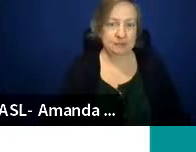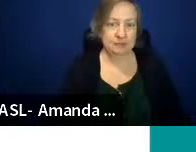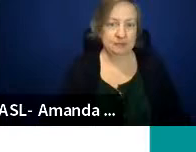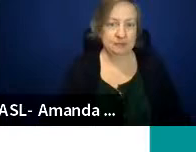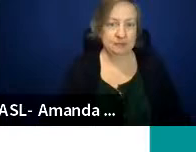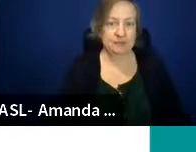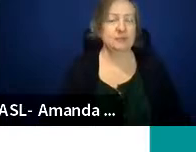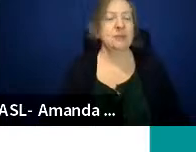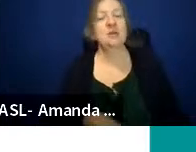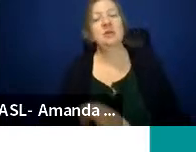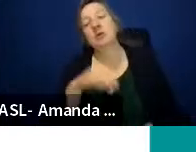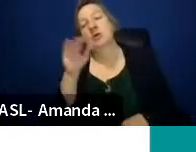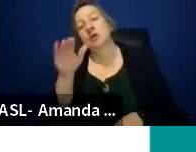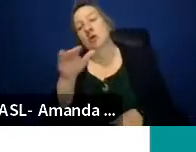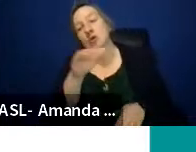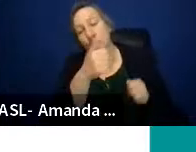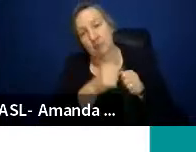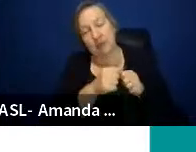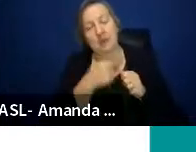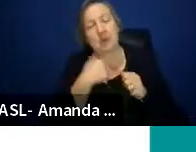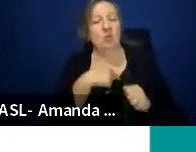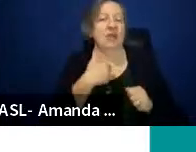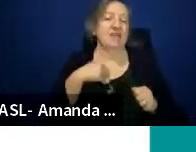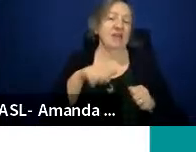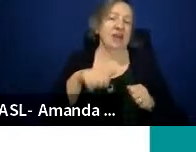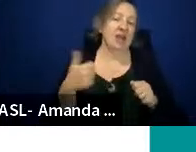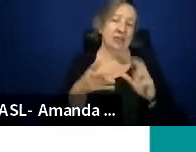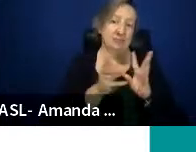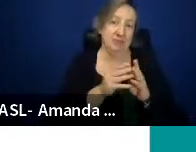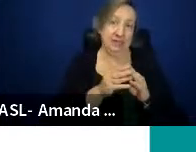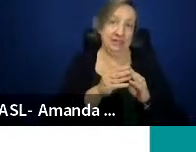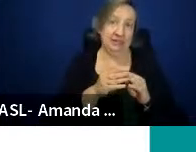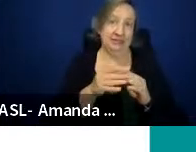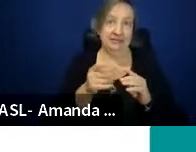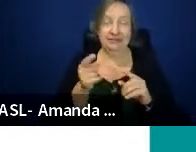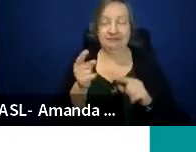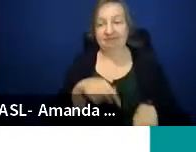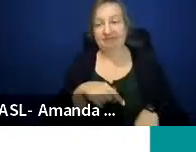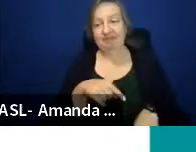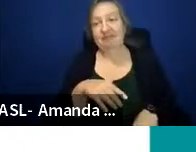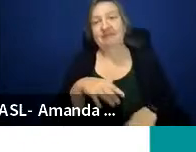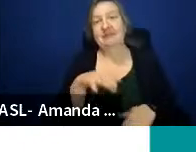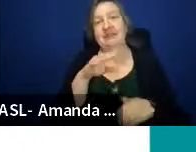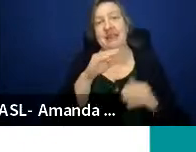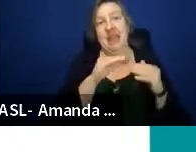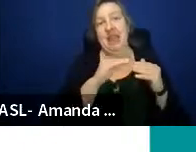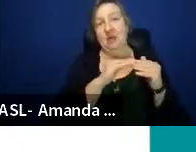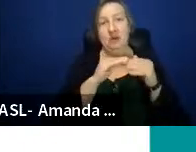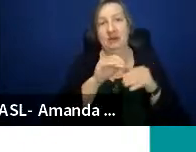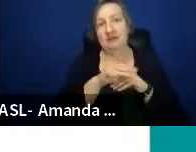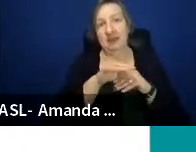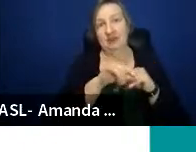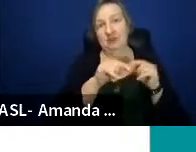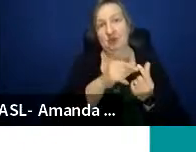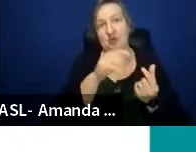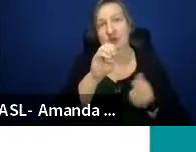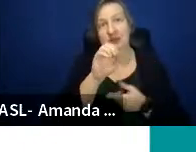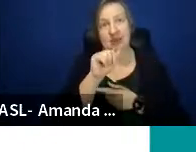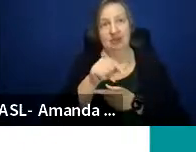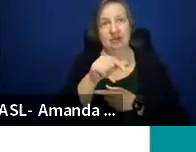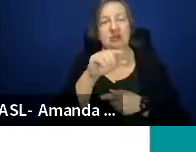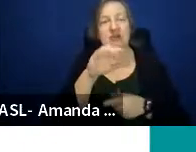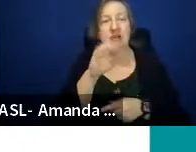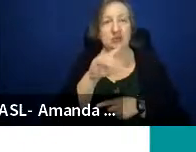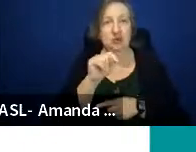Just a reminder, we have other meetings coming up. The Equity Advisory Group meeting is going to be on October 21st,